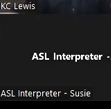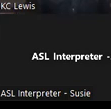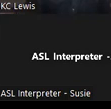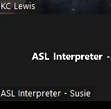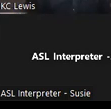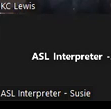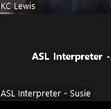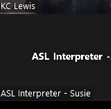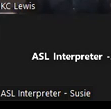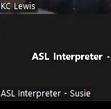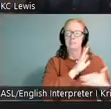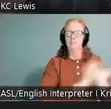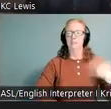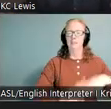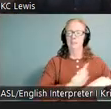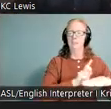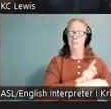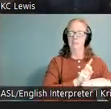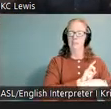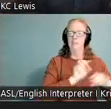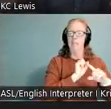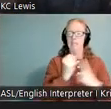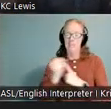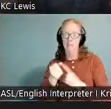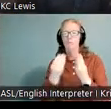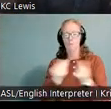discipline cases are getting resolved as well.